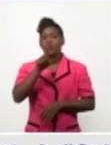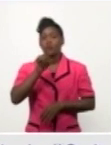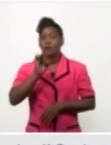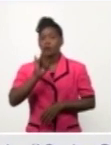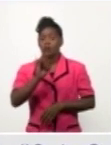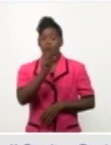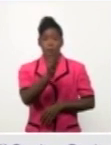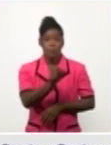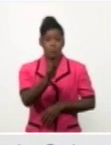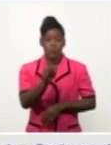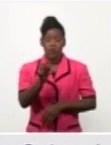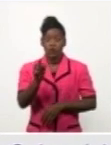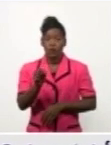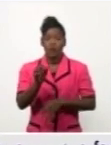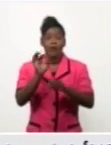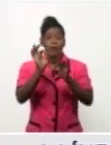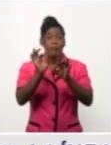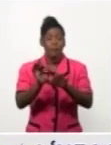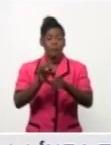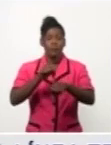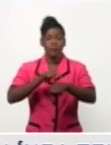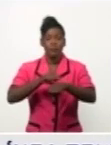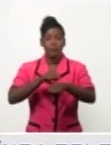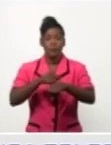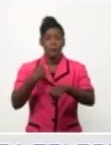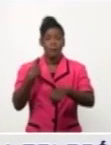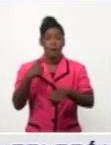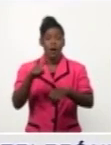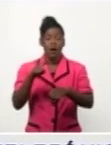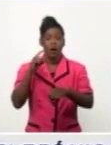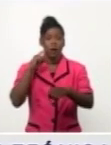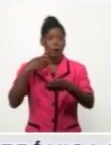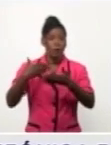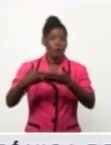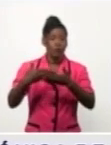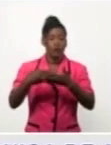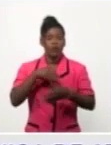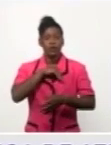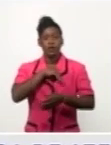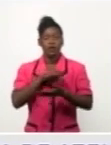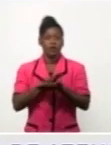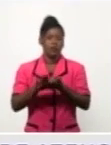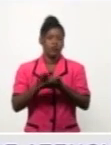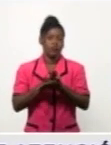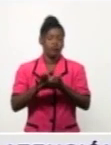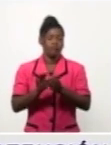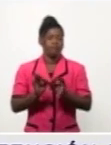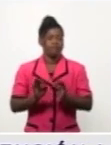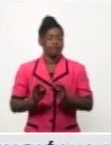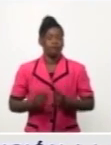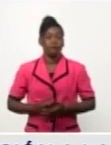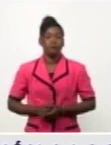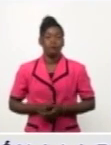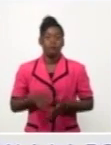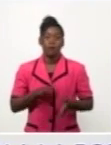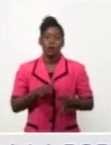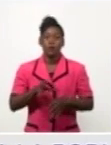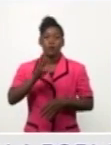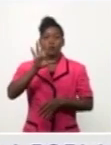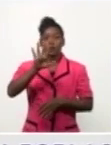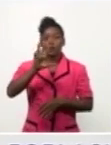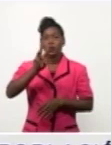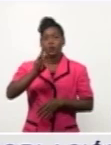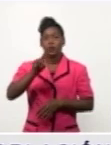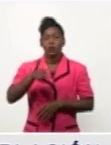1,217 people who have been asymptomatic at the moment of the diagnosis.